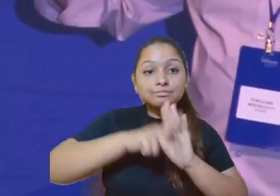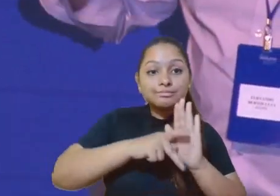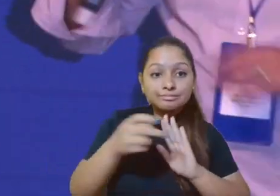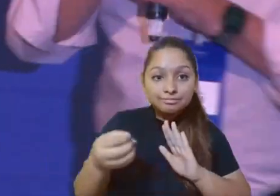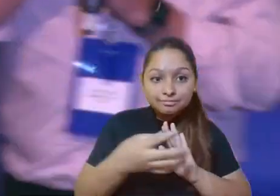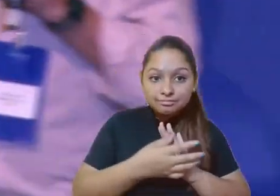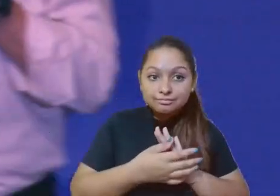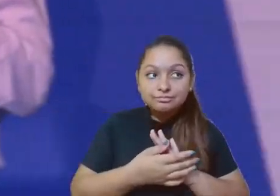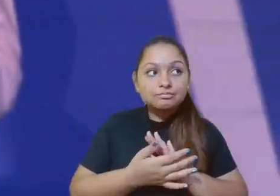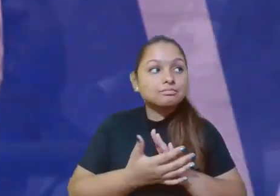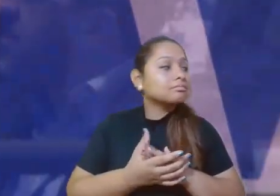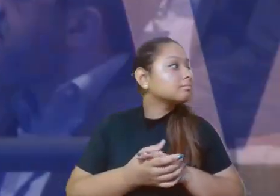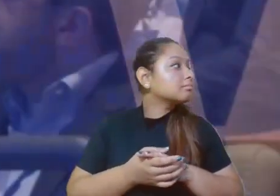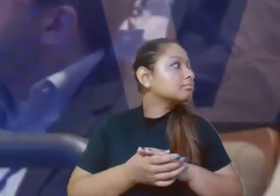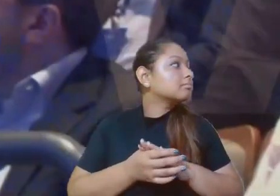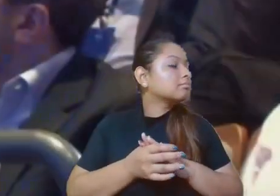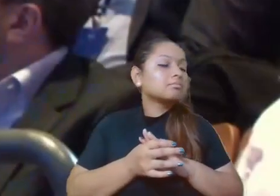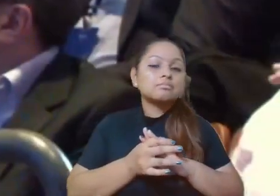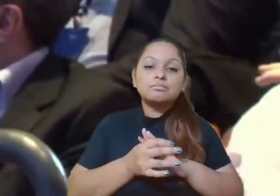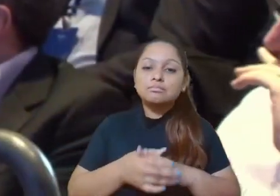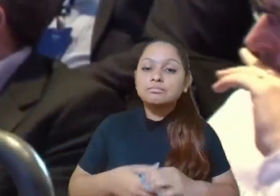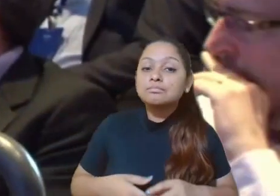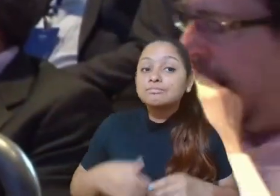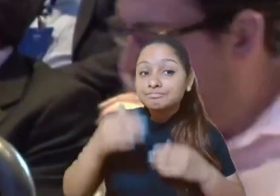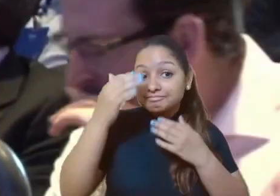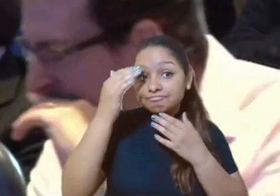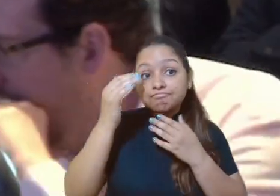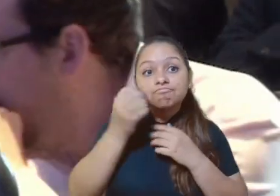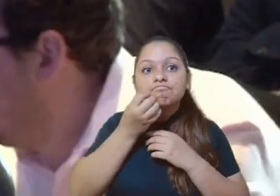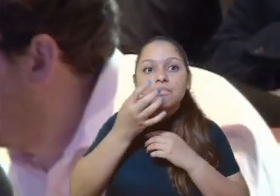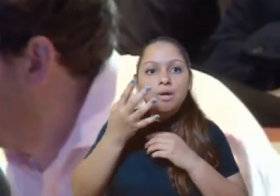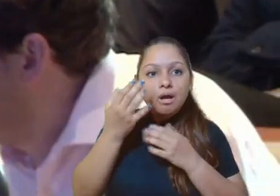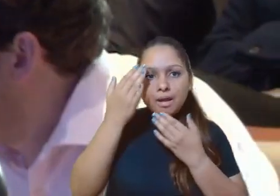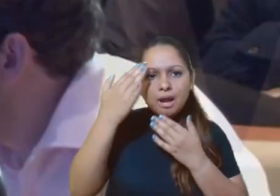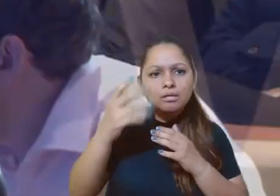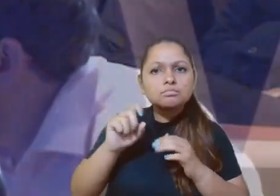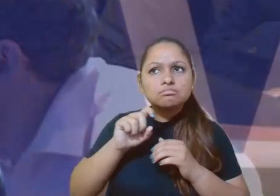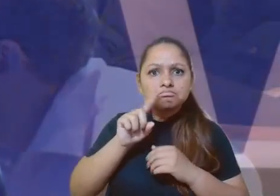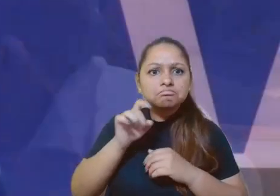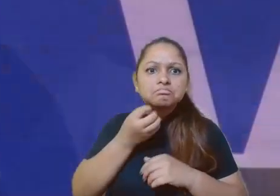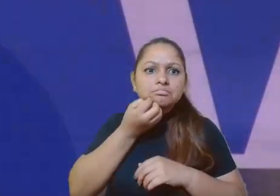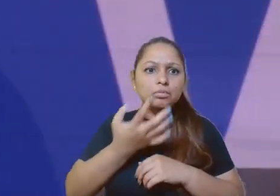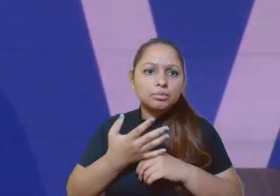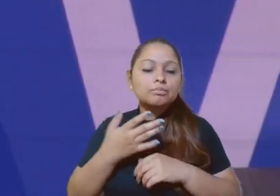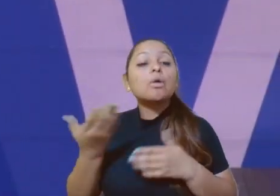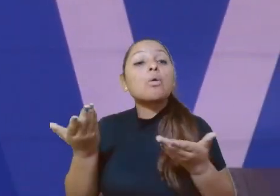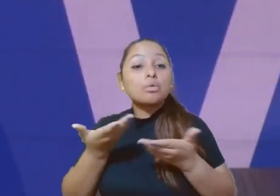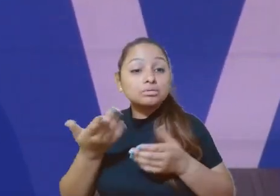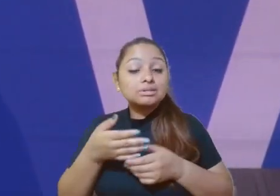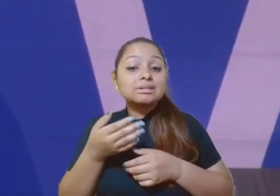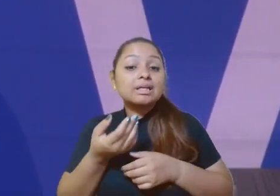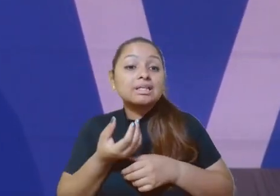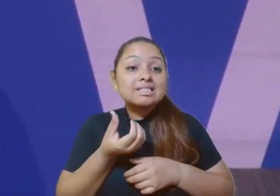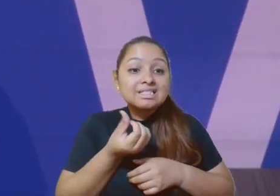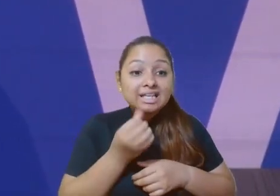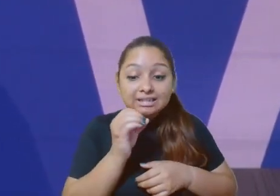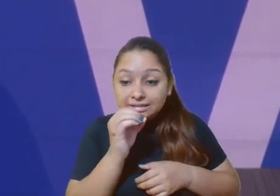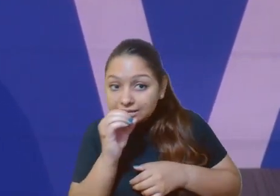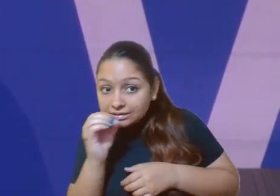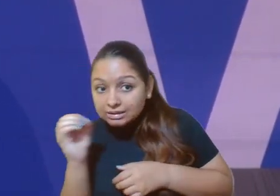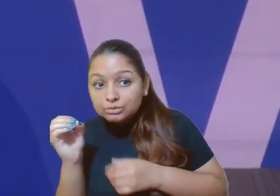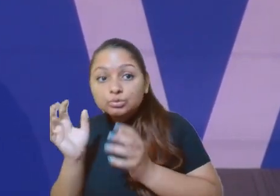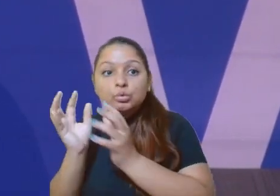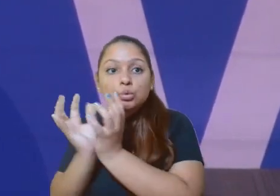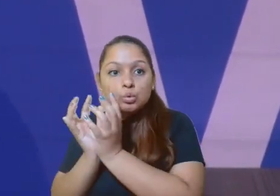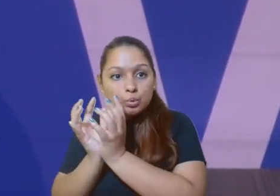and the projects here? Great question, Julio. Today we have 6 research